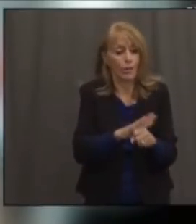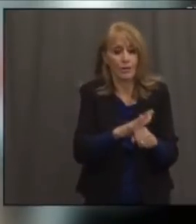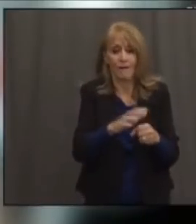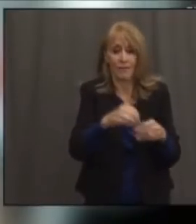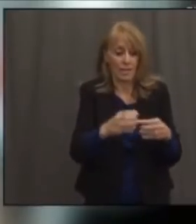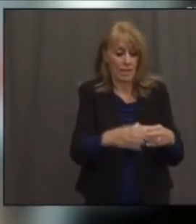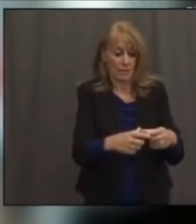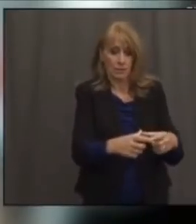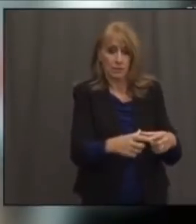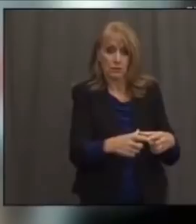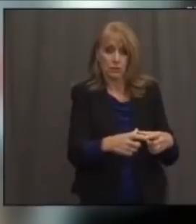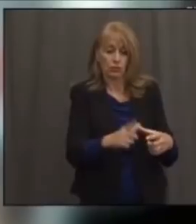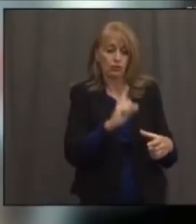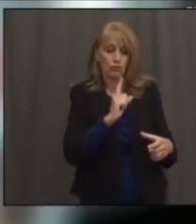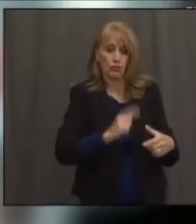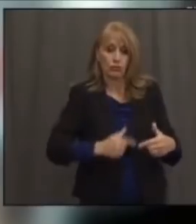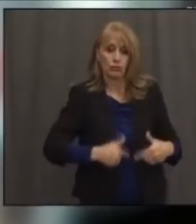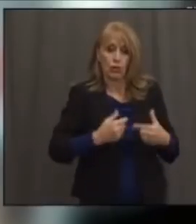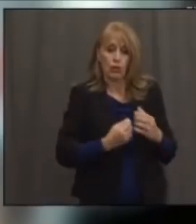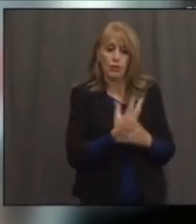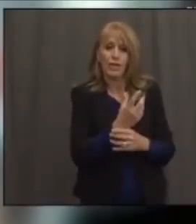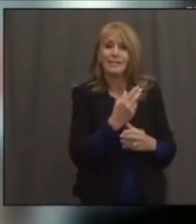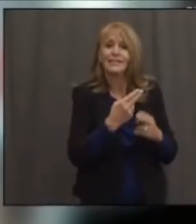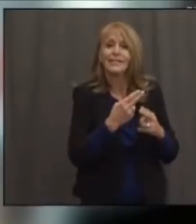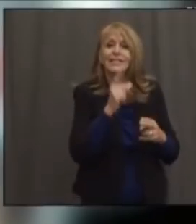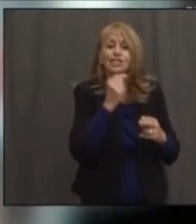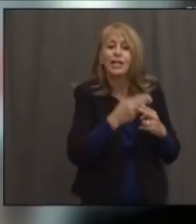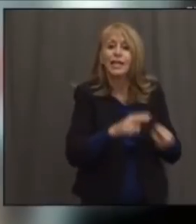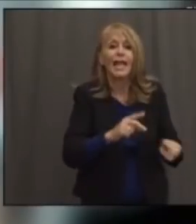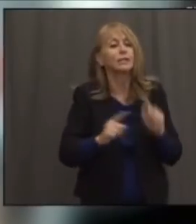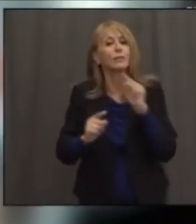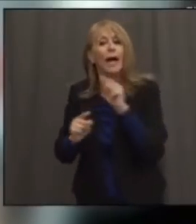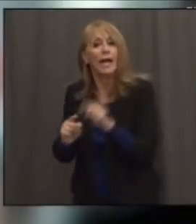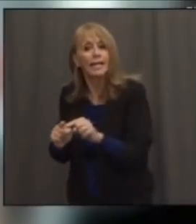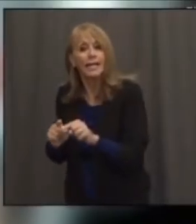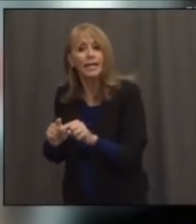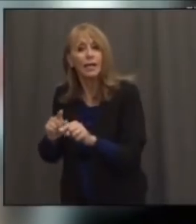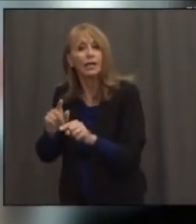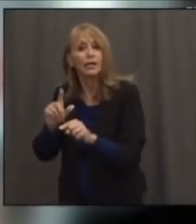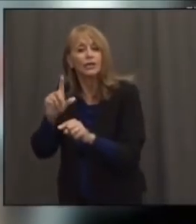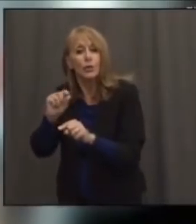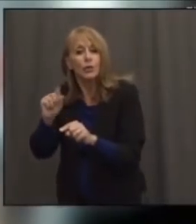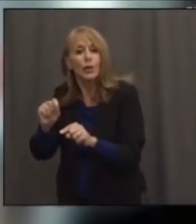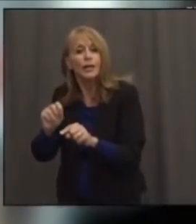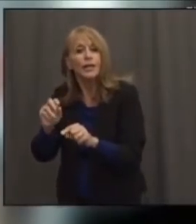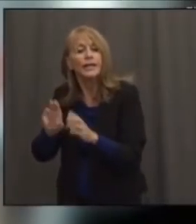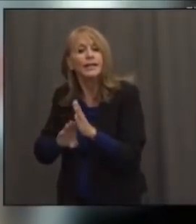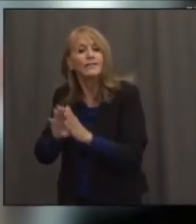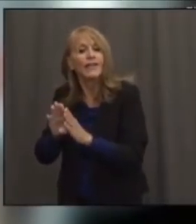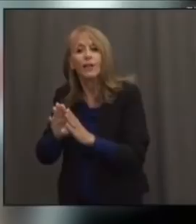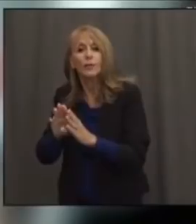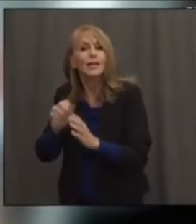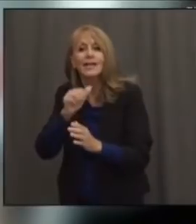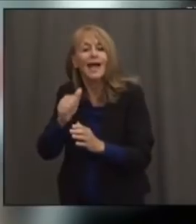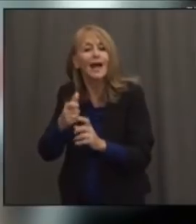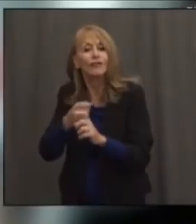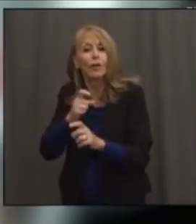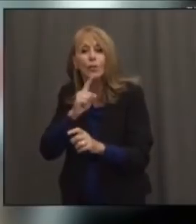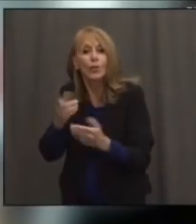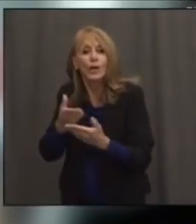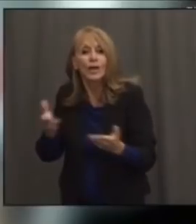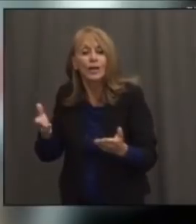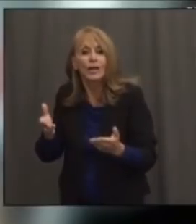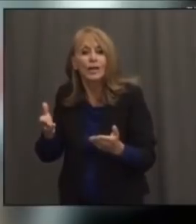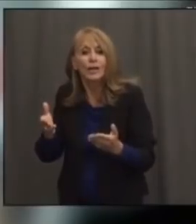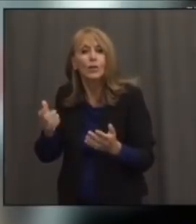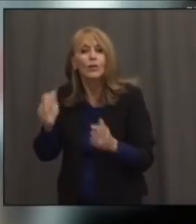cultures we were using in that time, chicken eggs. Here, we were able to come up with a construct very quickly, and because it was synthetically derived, we were able to put